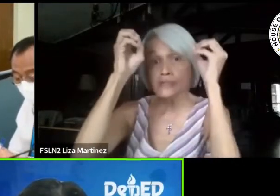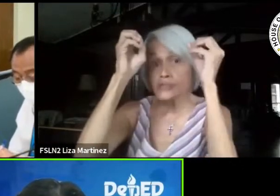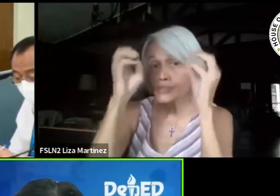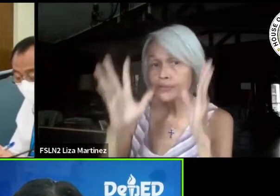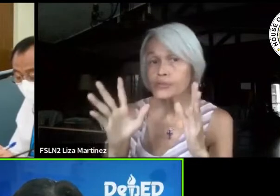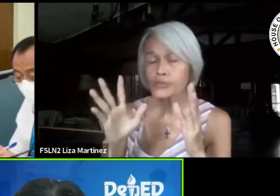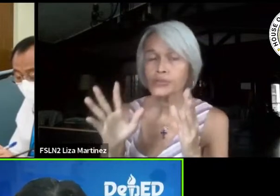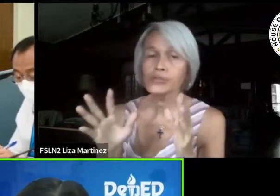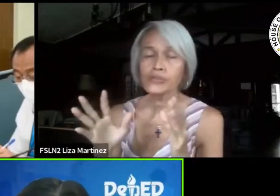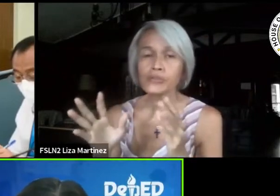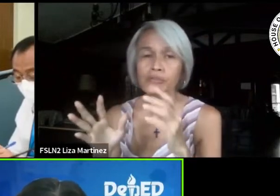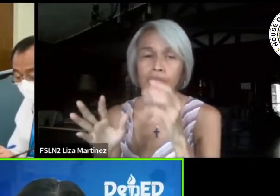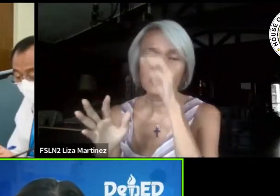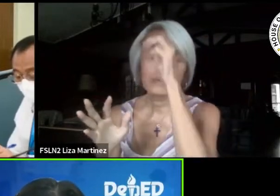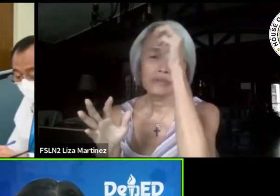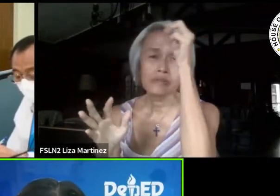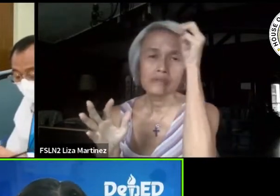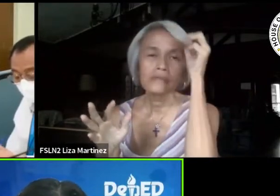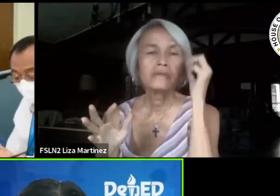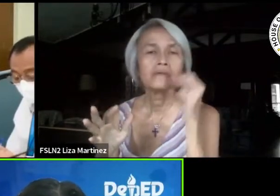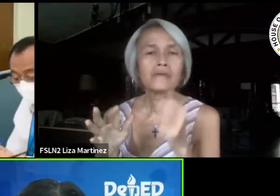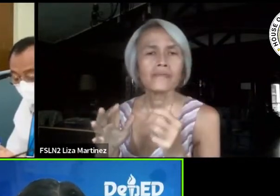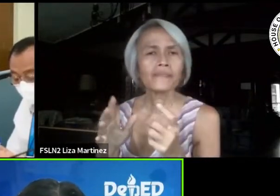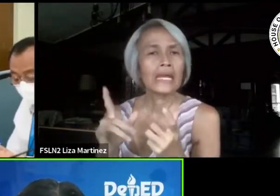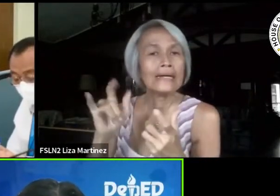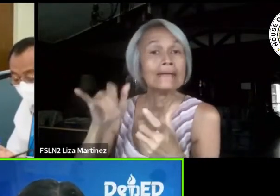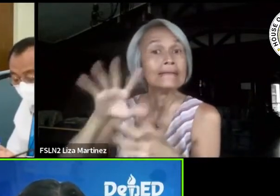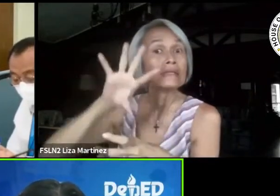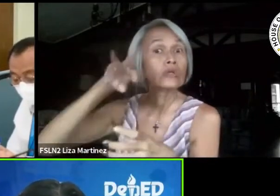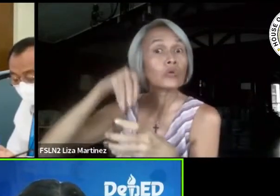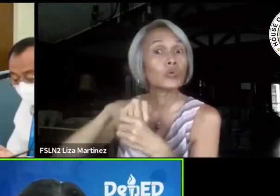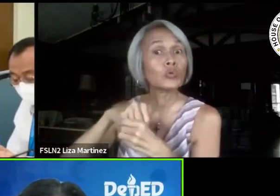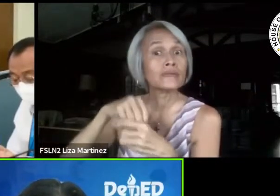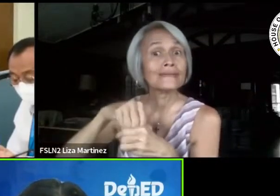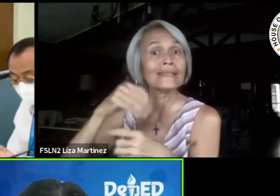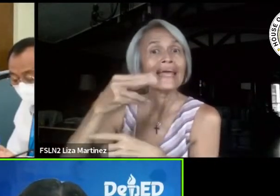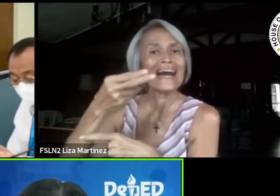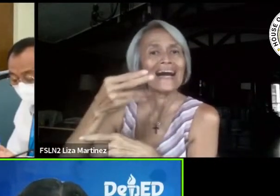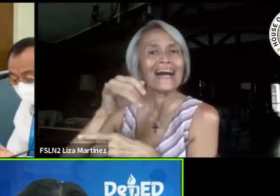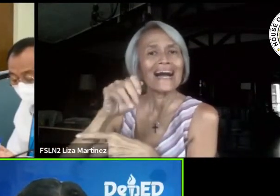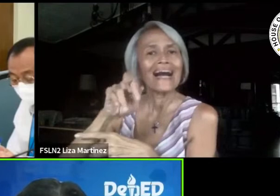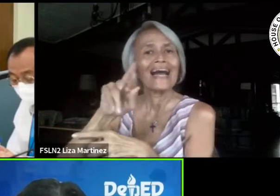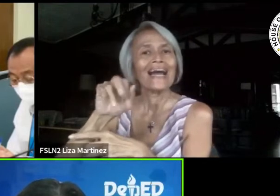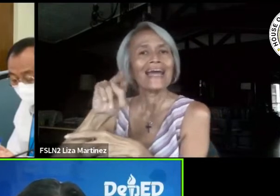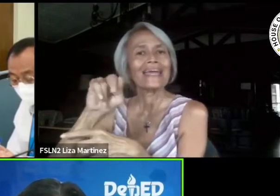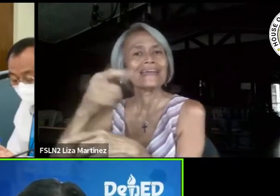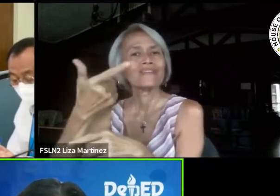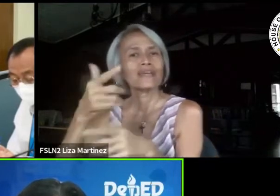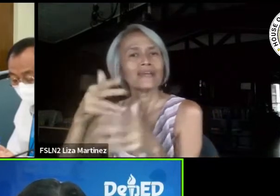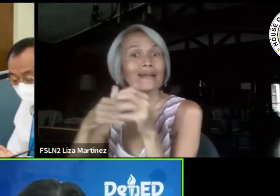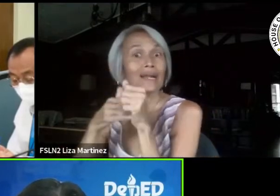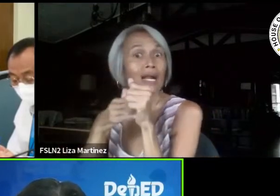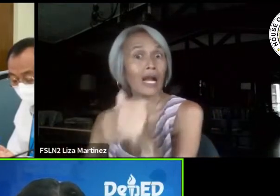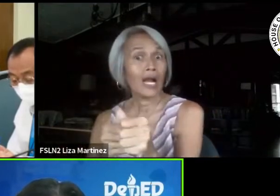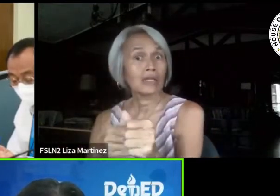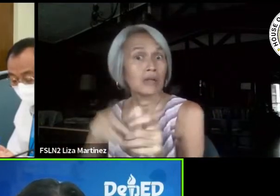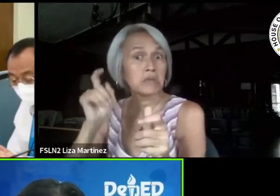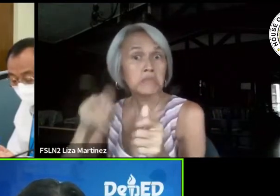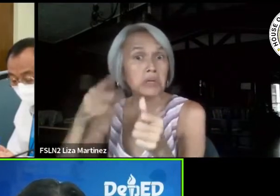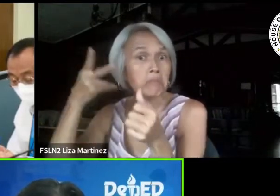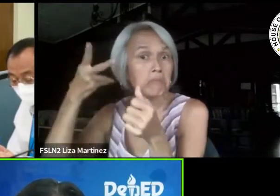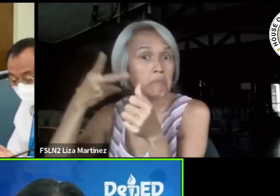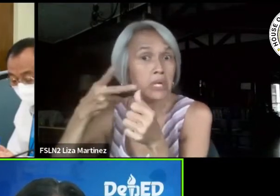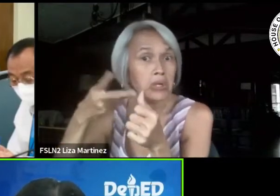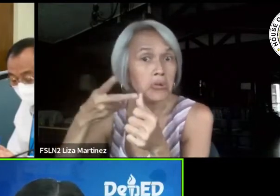is incorporated in our hiring guidelines that we give priority to teachers who